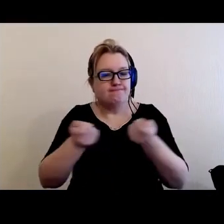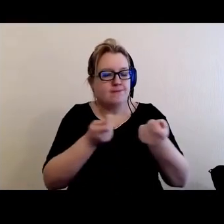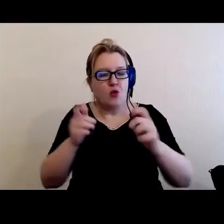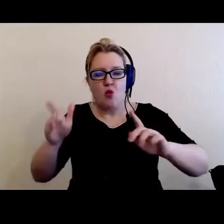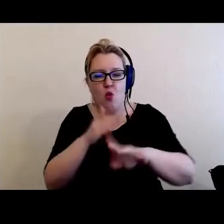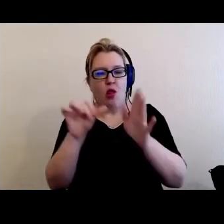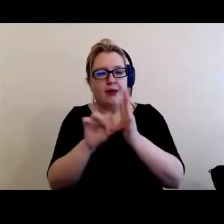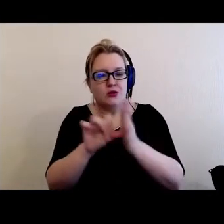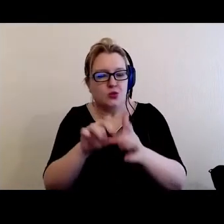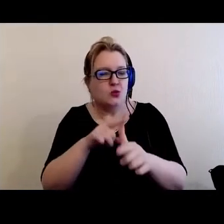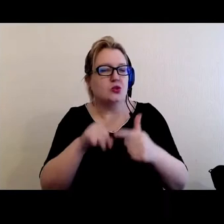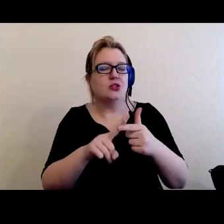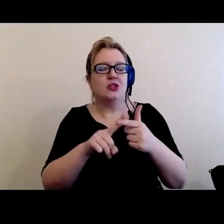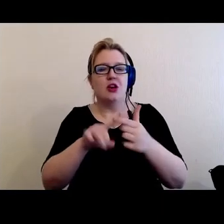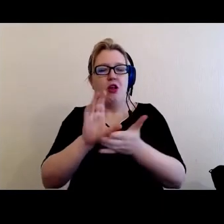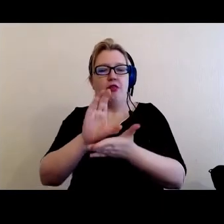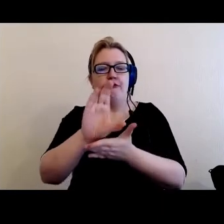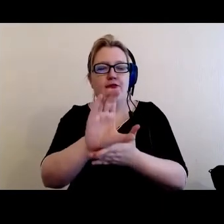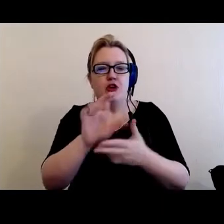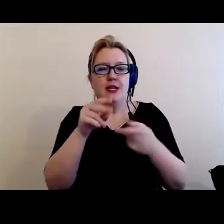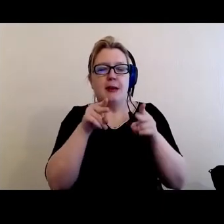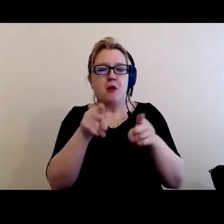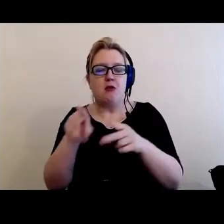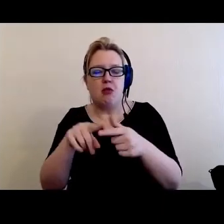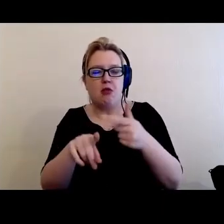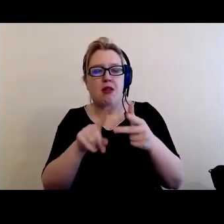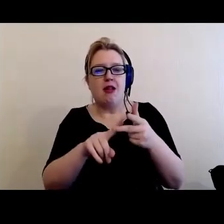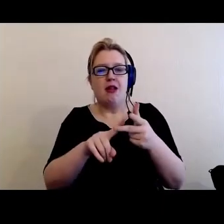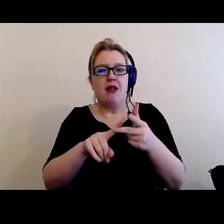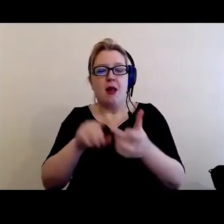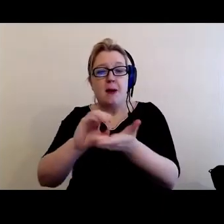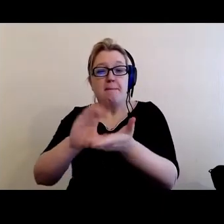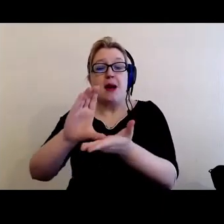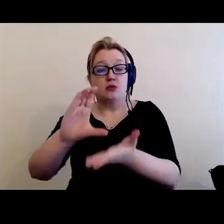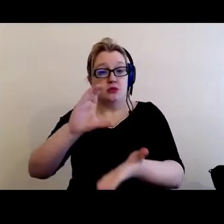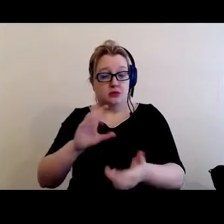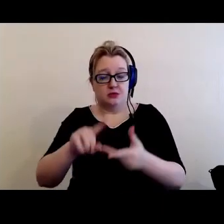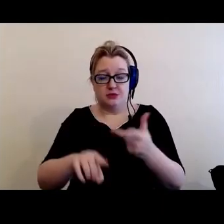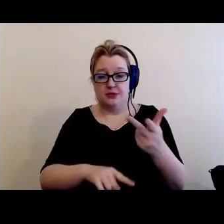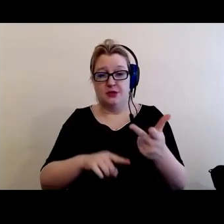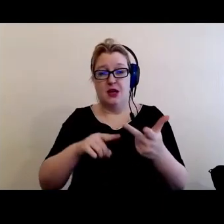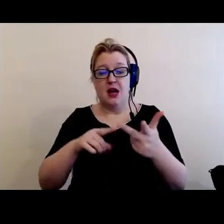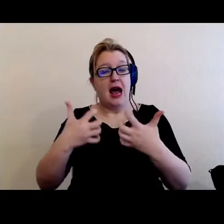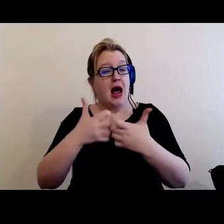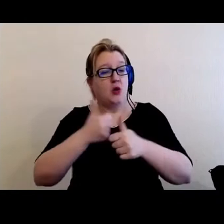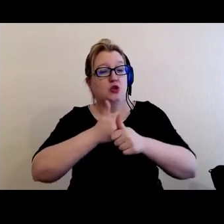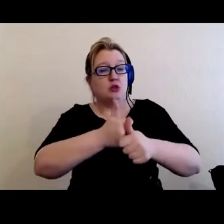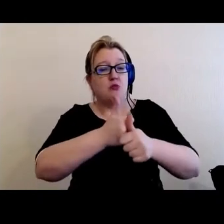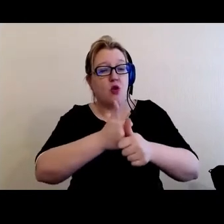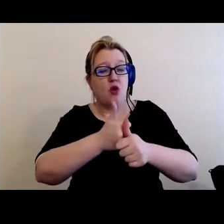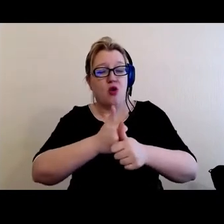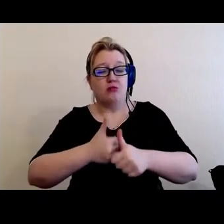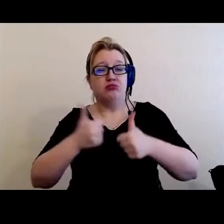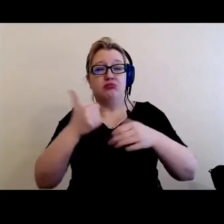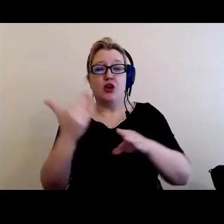the funding model. It's also about the quantum of funding. It's about how we support our workforce and develop meaningful careers in the sector. It's about how we make